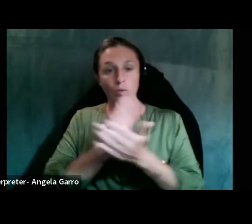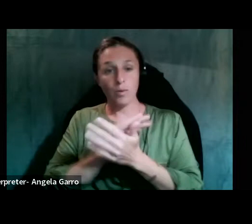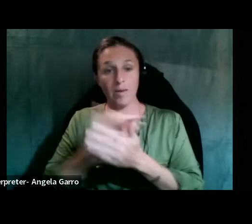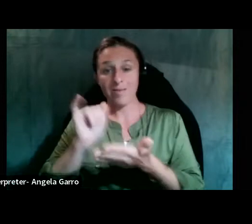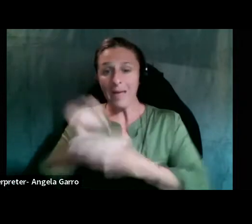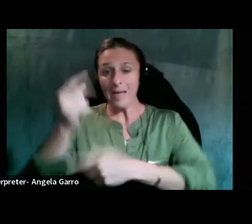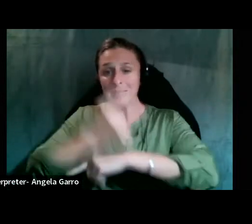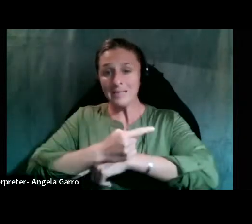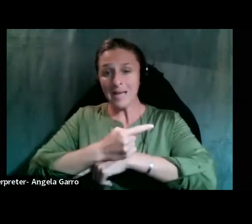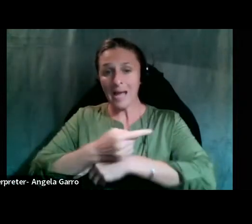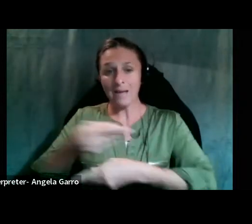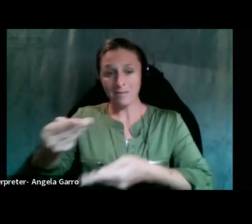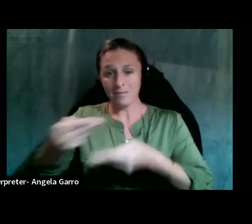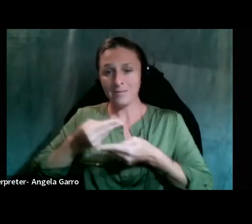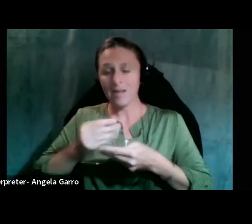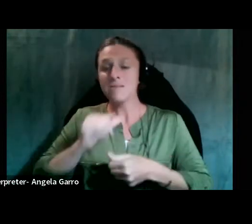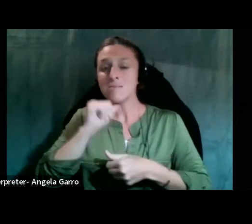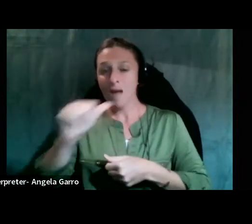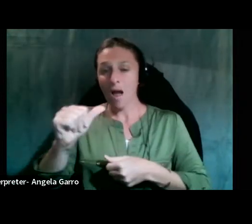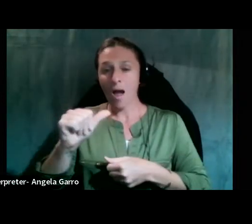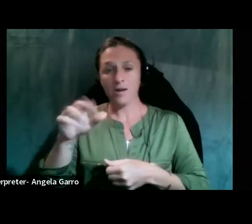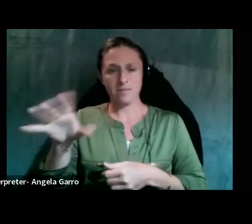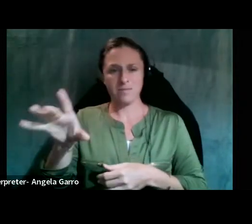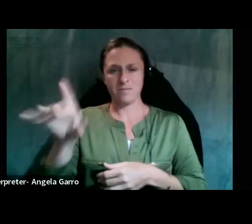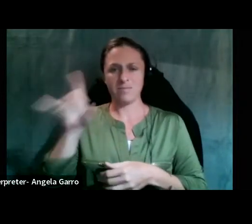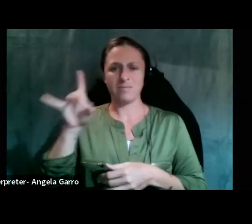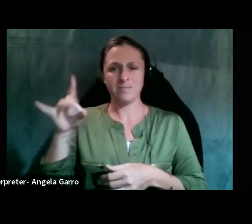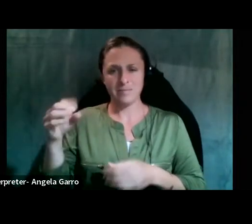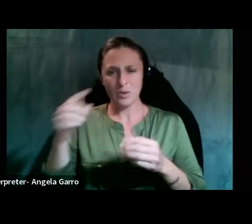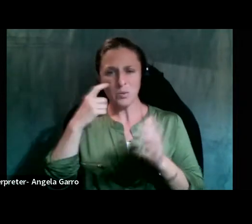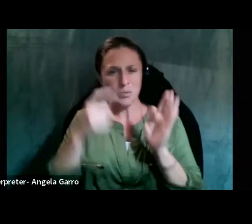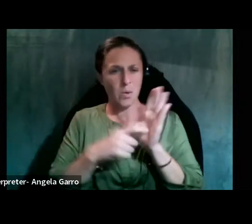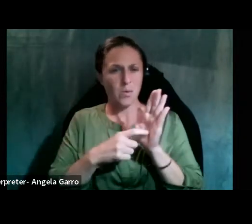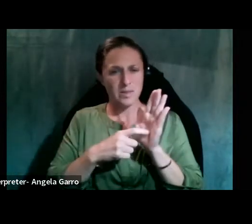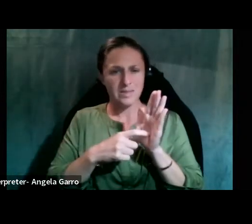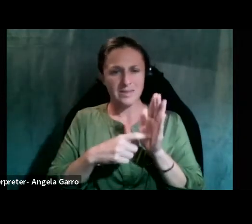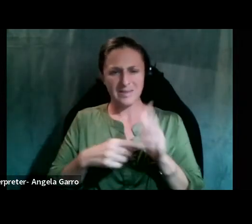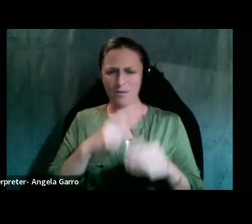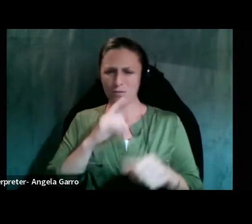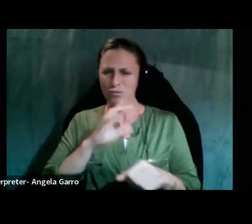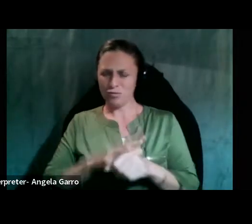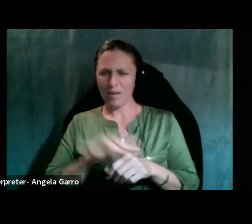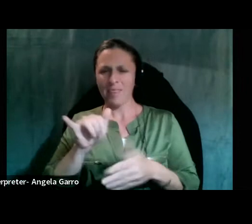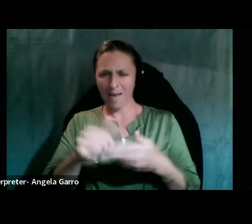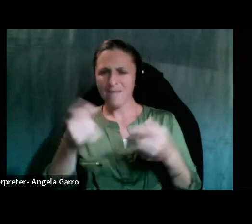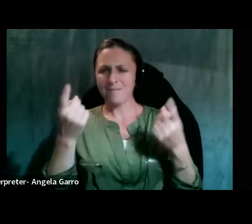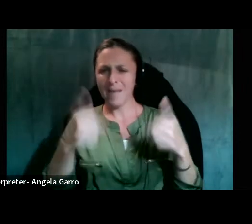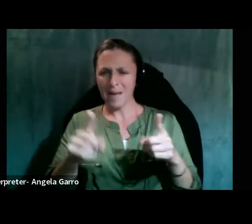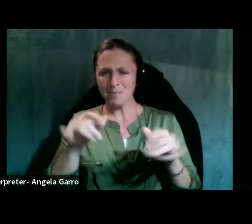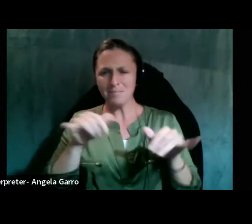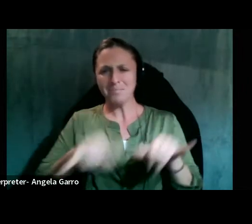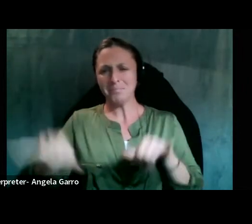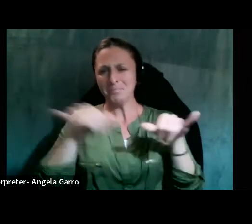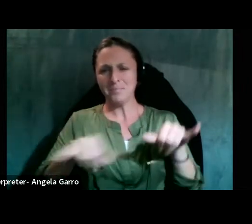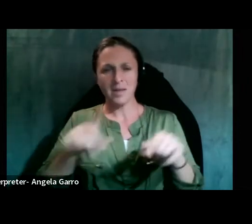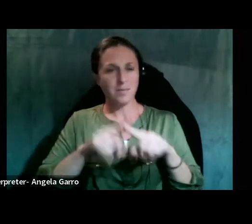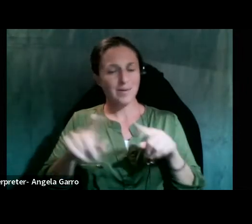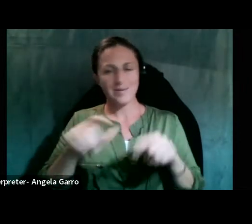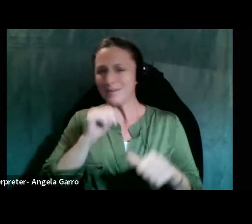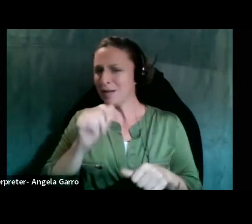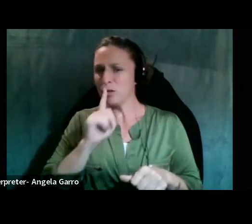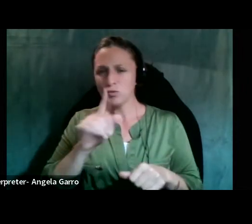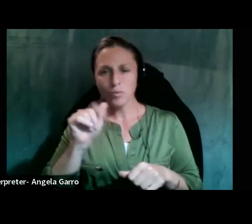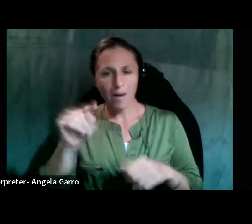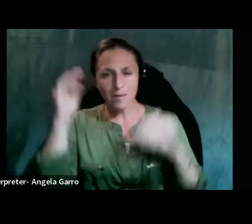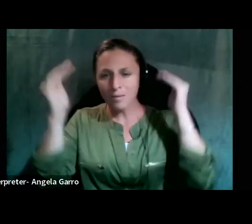I was handed my non-reelection notice, I was assured by Kirk Black that this is a common occurrence. But that is not true at the adult school